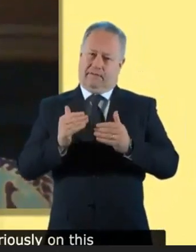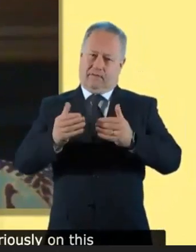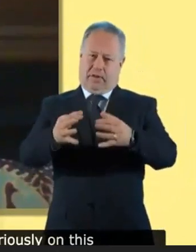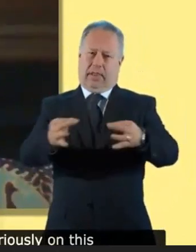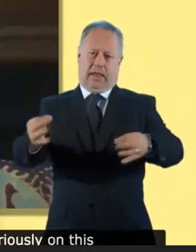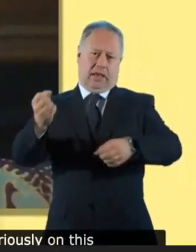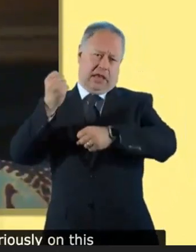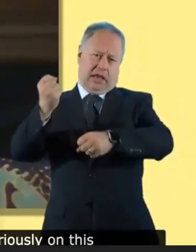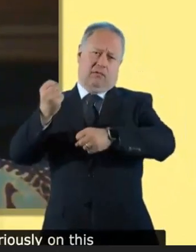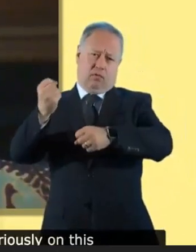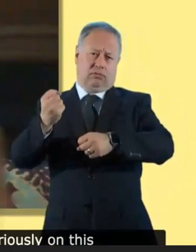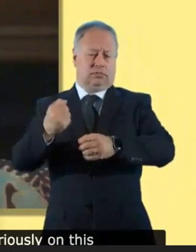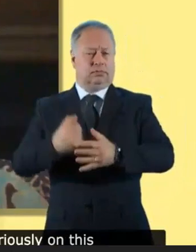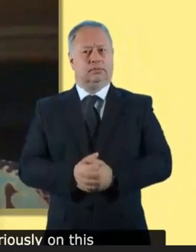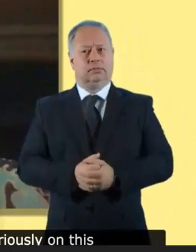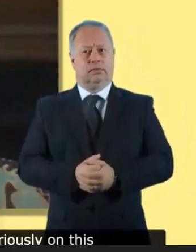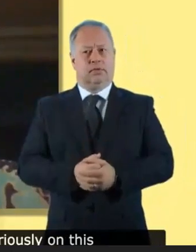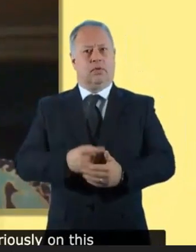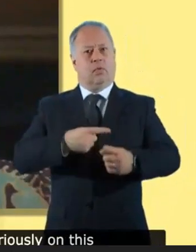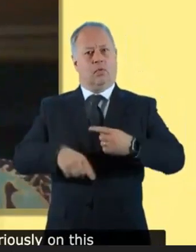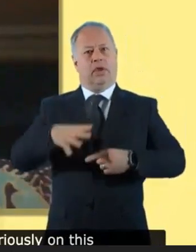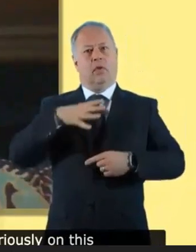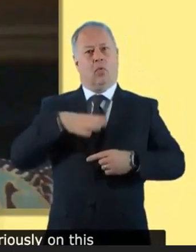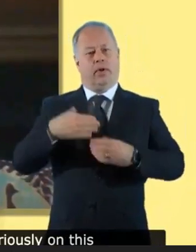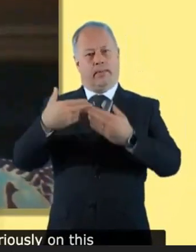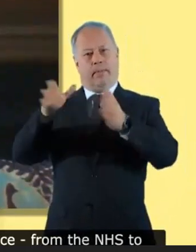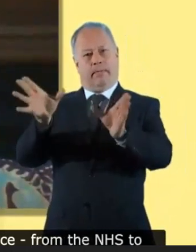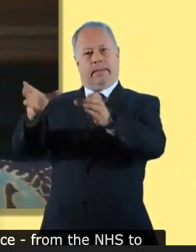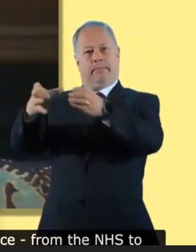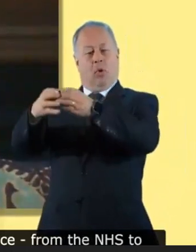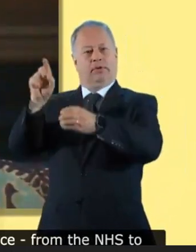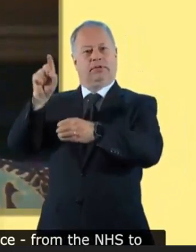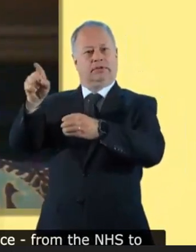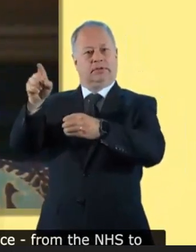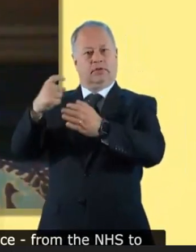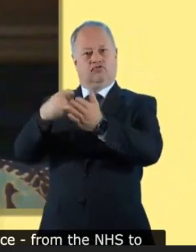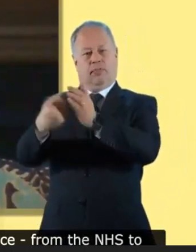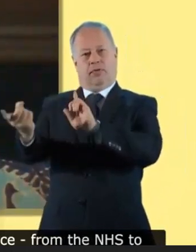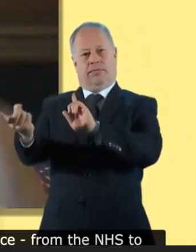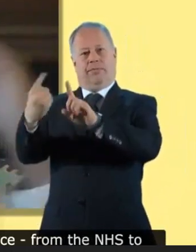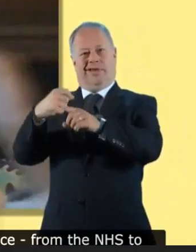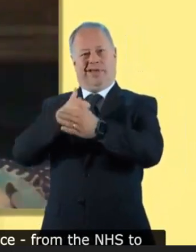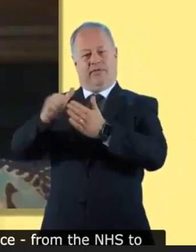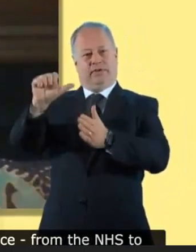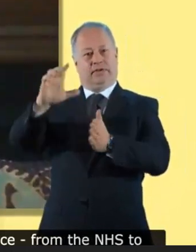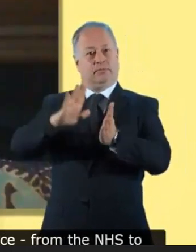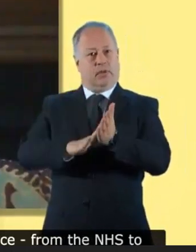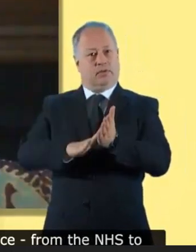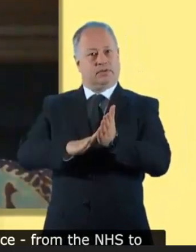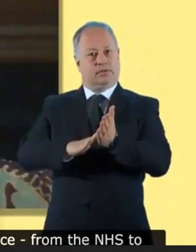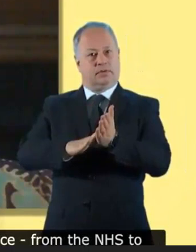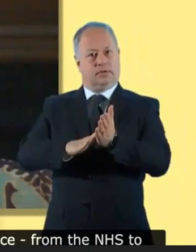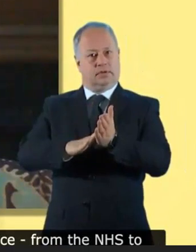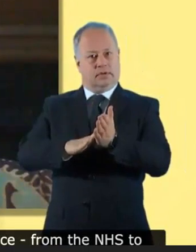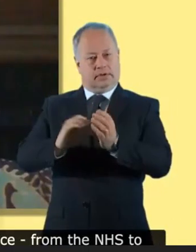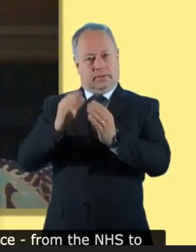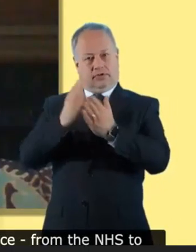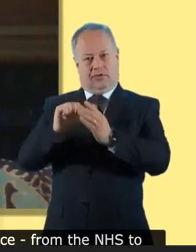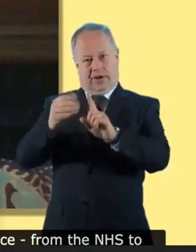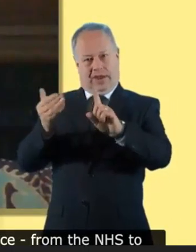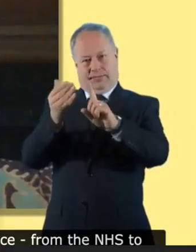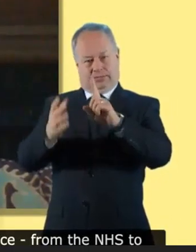this. We want to see public bodies reporting back every 6 months to achieve against measured targets. And